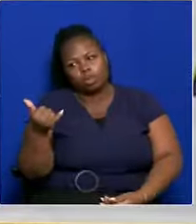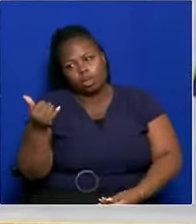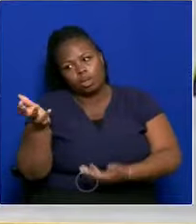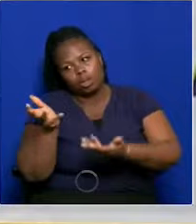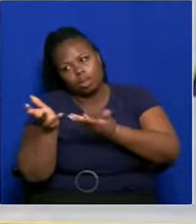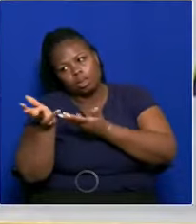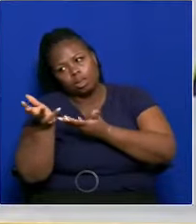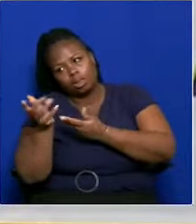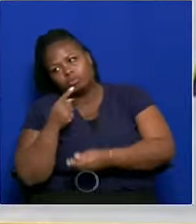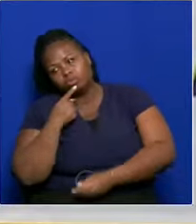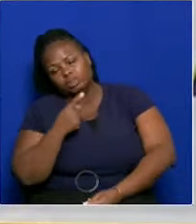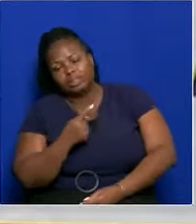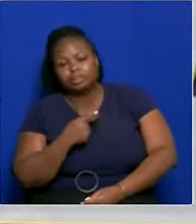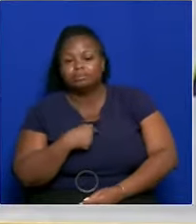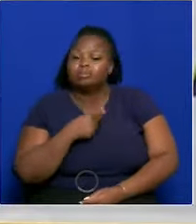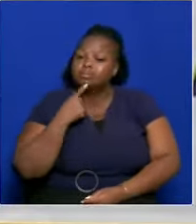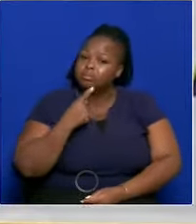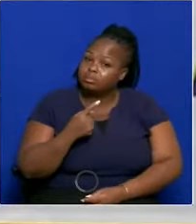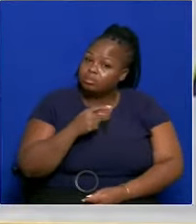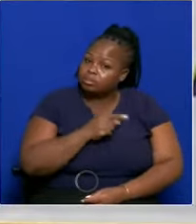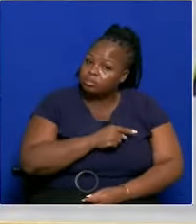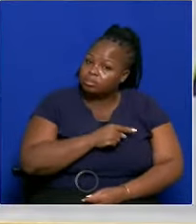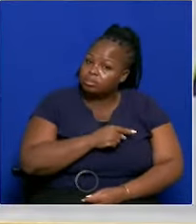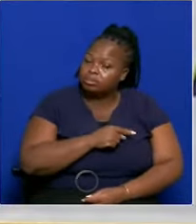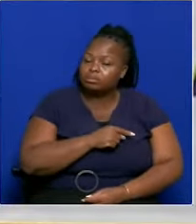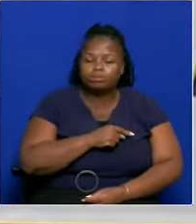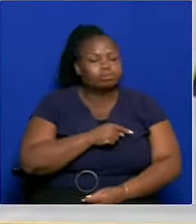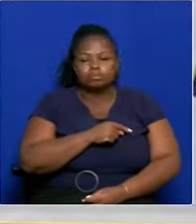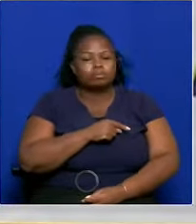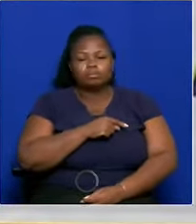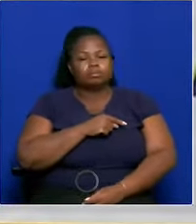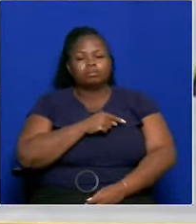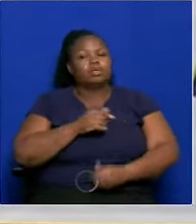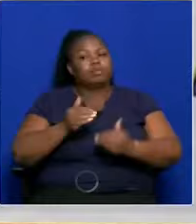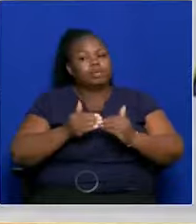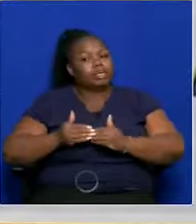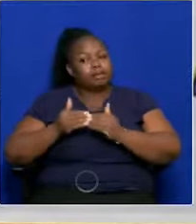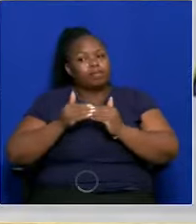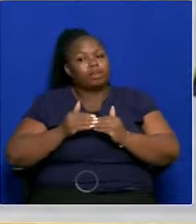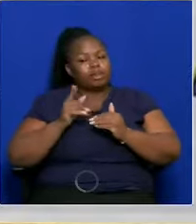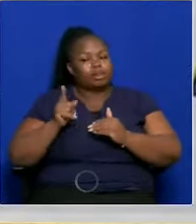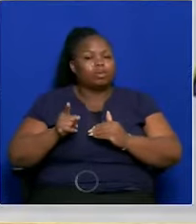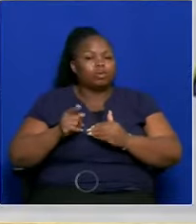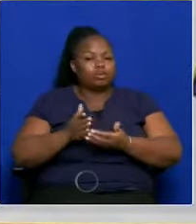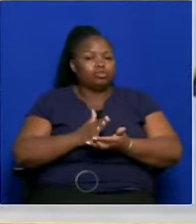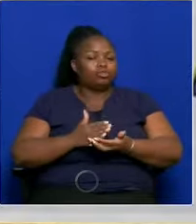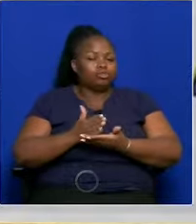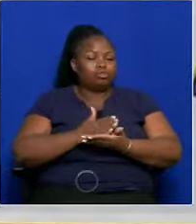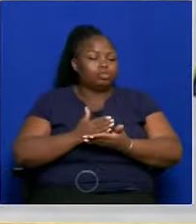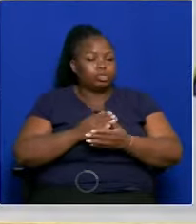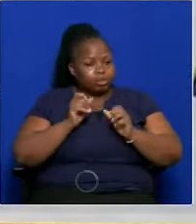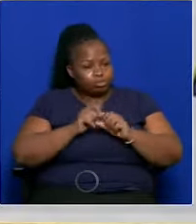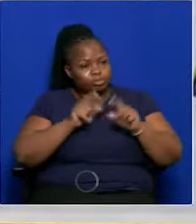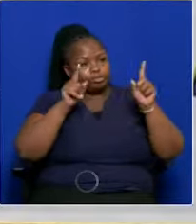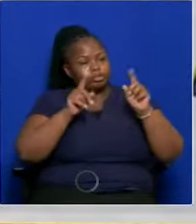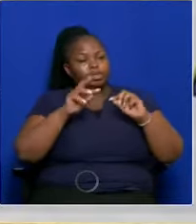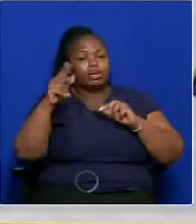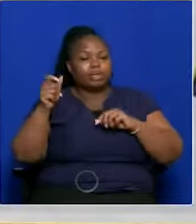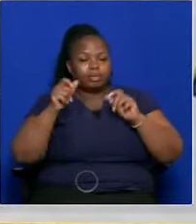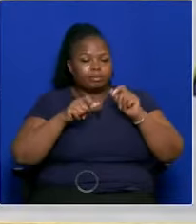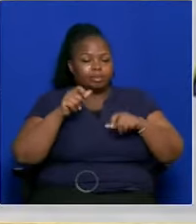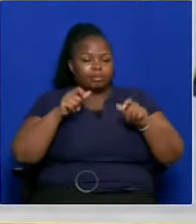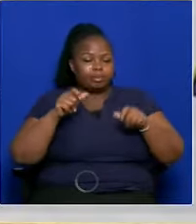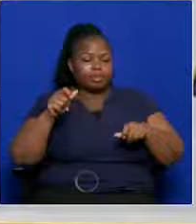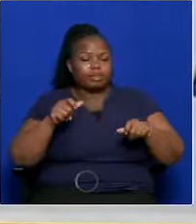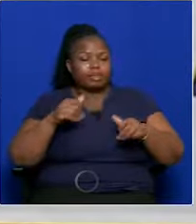I said about this other one, to say, hey, be careful of these other things if you send it to other people, and then it might